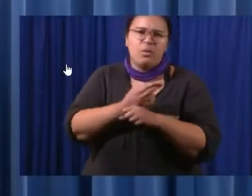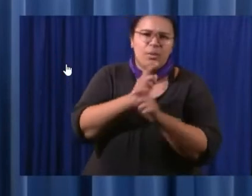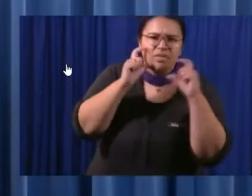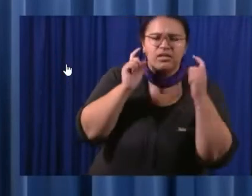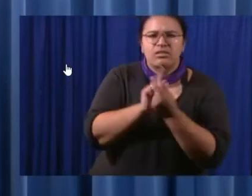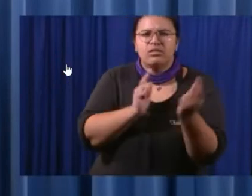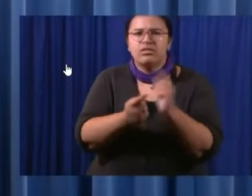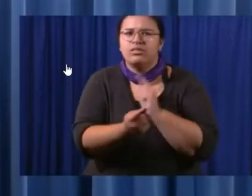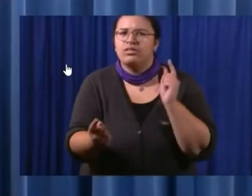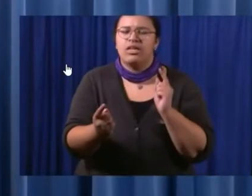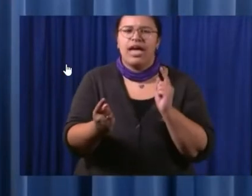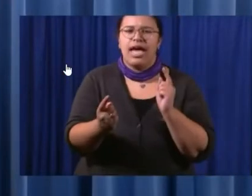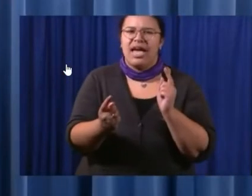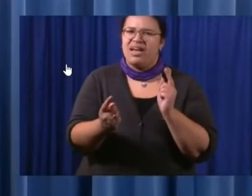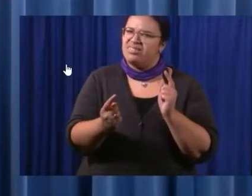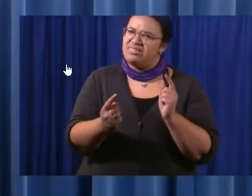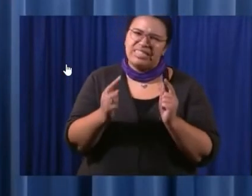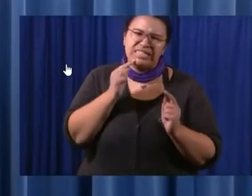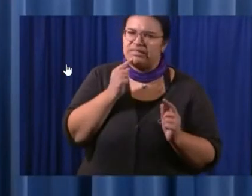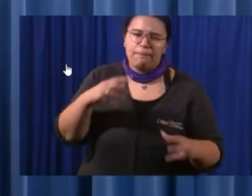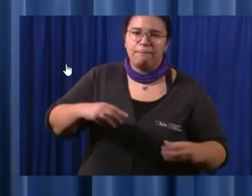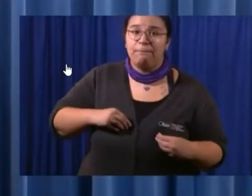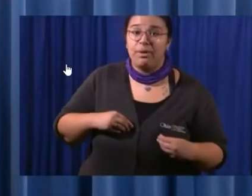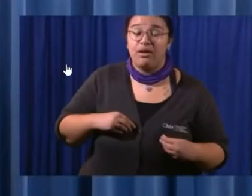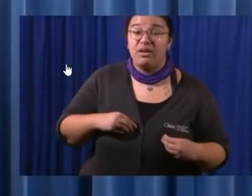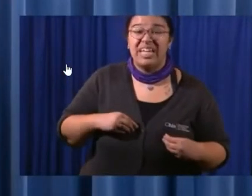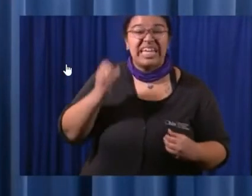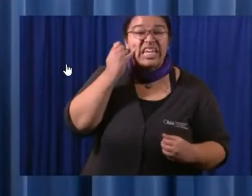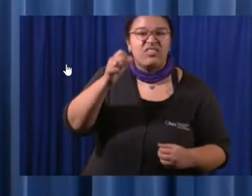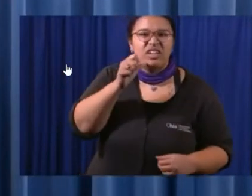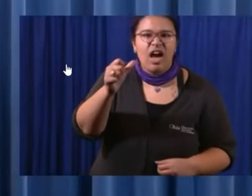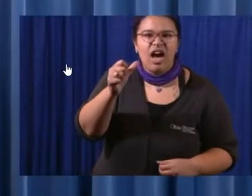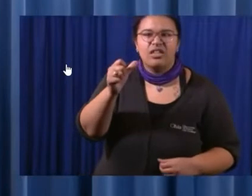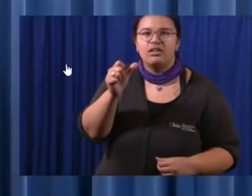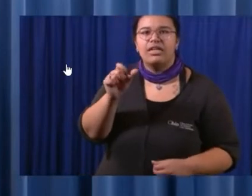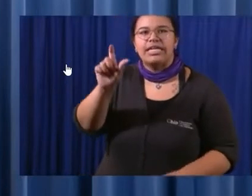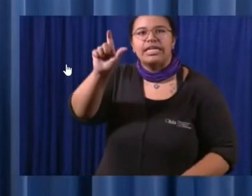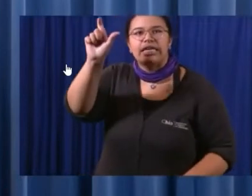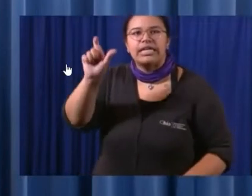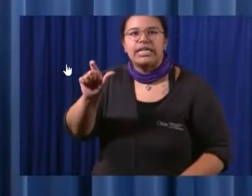15-round heavyweight championship, and we got to stay in there, and we got to stay punching.